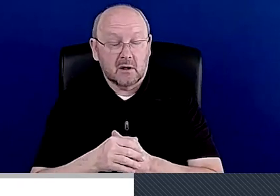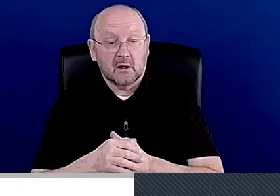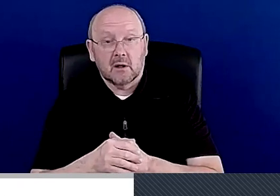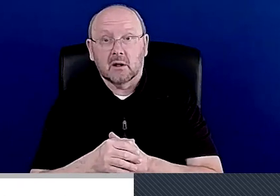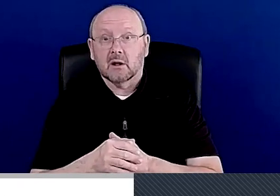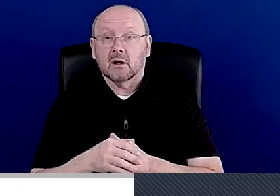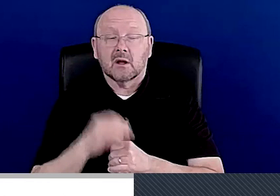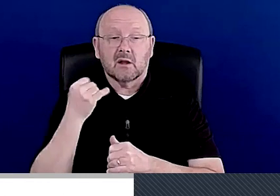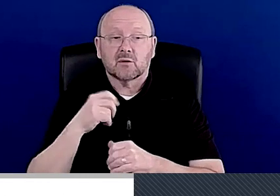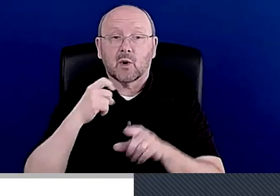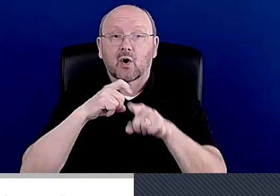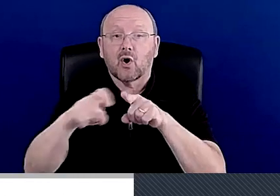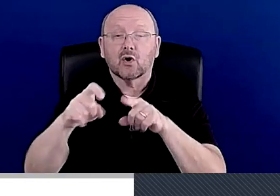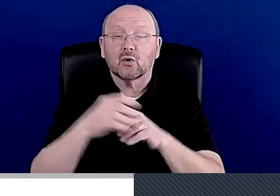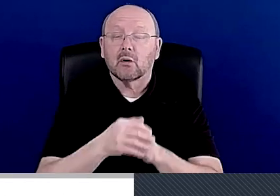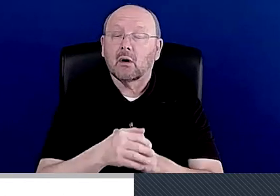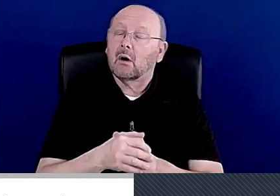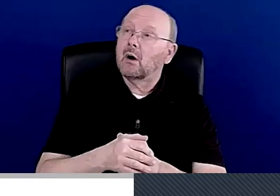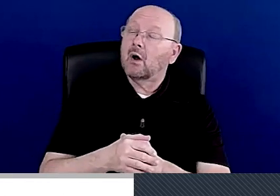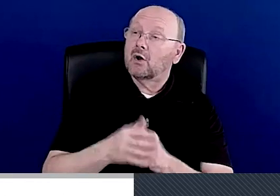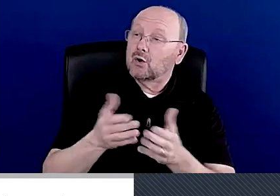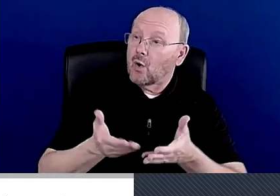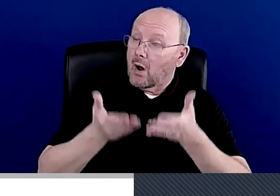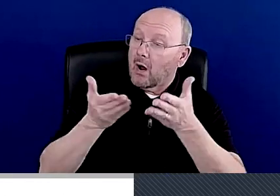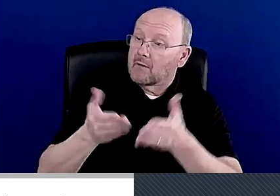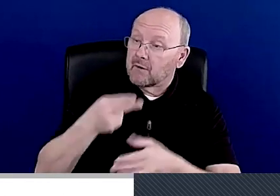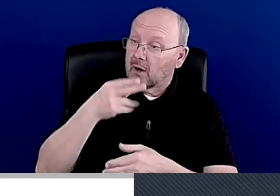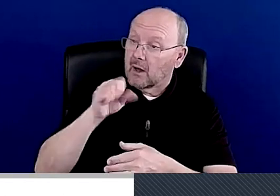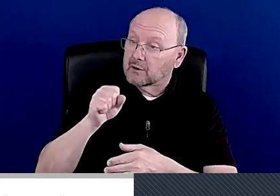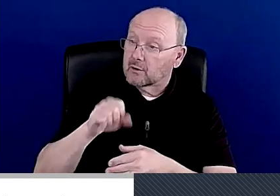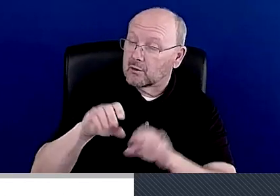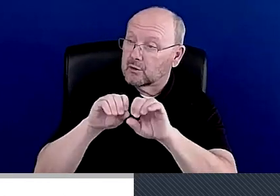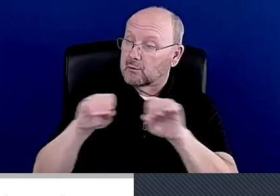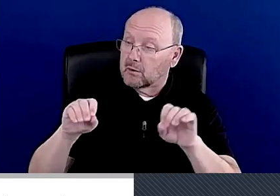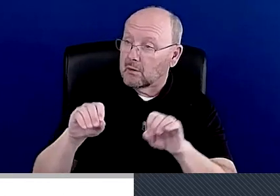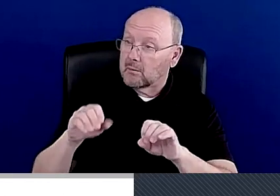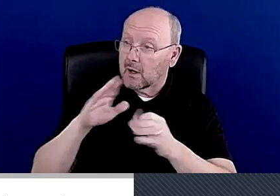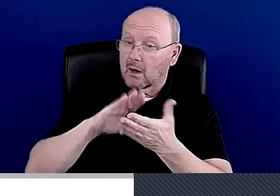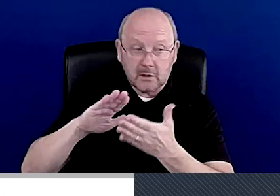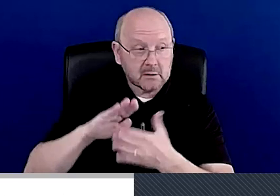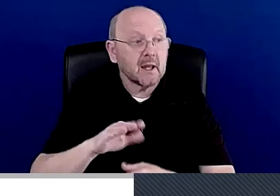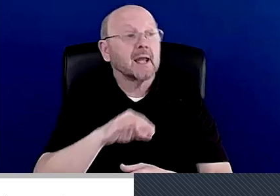somebody says, do you offer a high school diploma program or GED or program at Fresno City? We do.